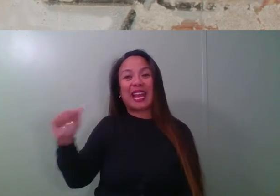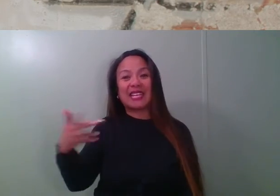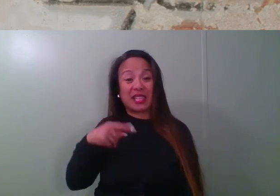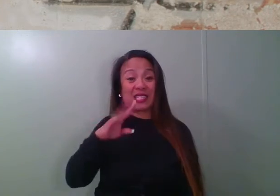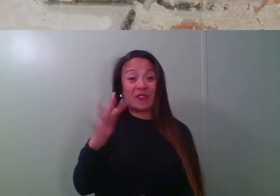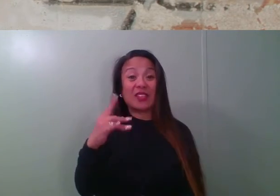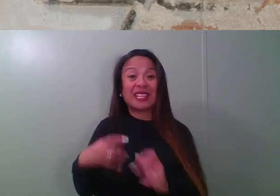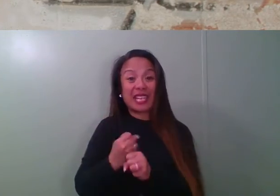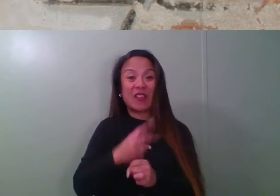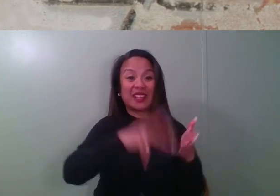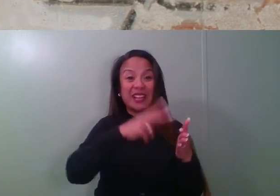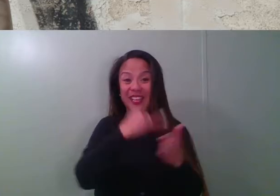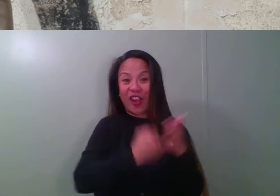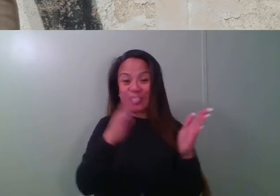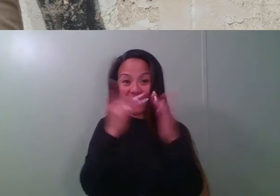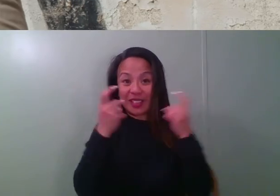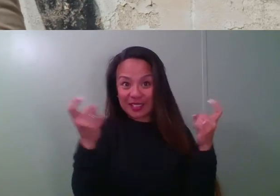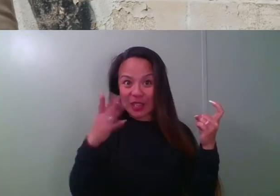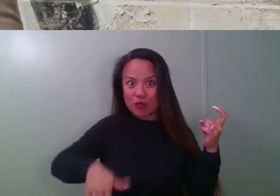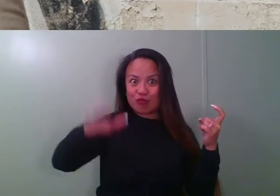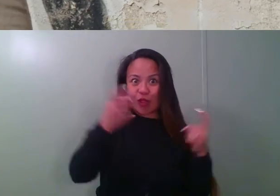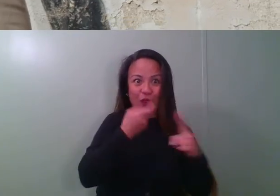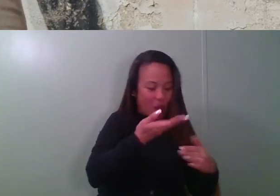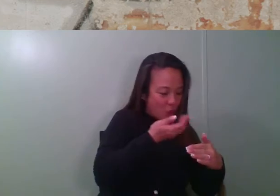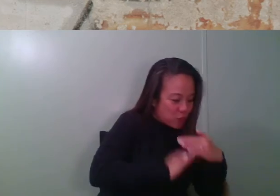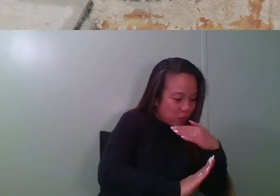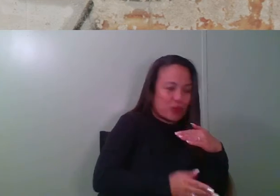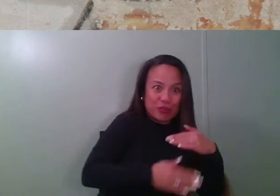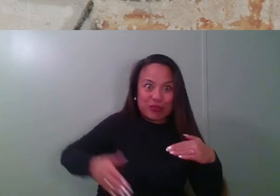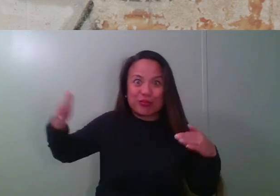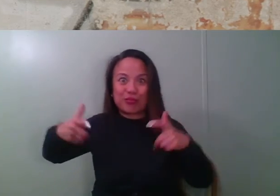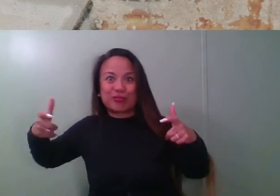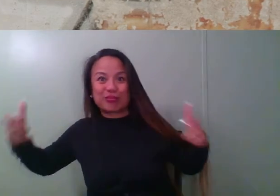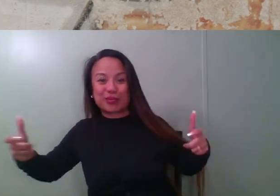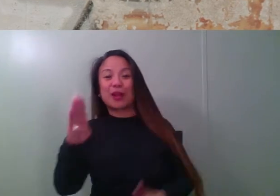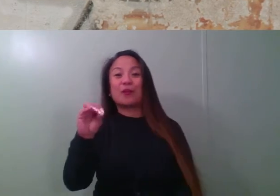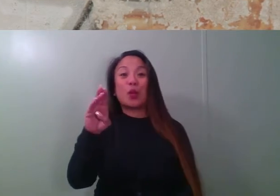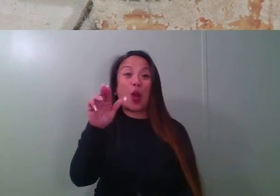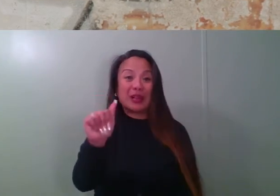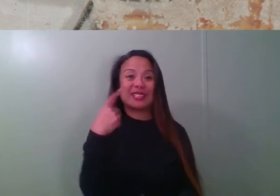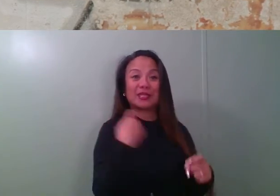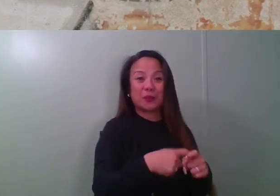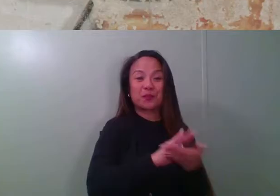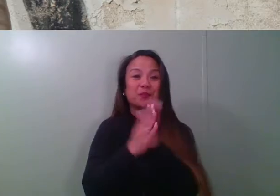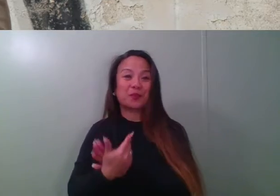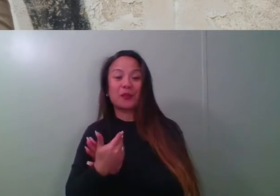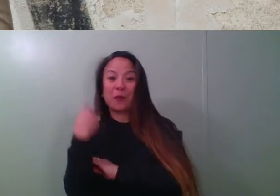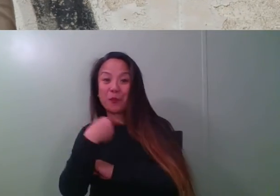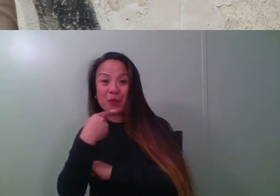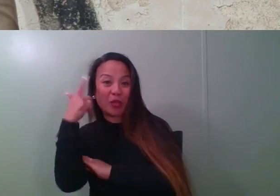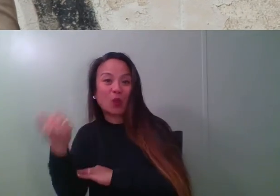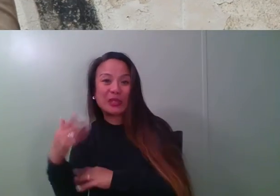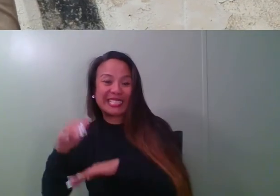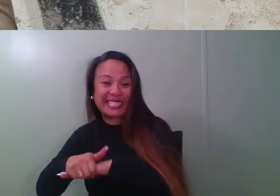the 5th year for the Literary Arts Festival that has grown from humble beginnings. Boca de Oro, translated to Mouth of Gold, is